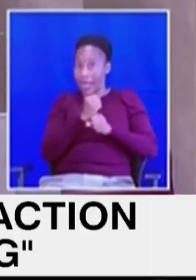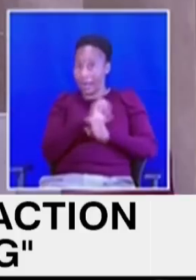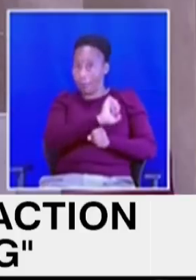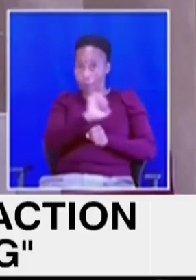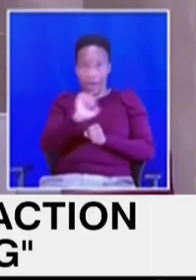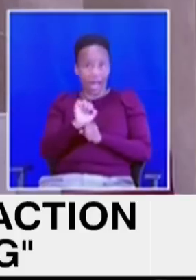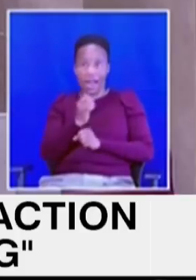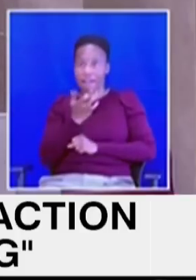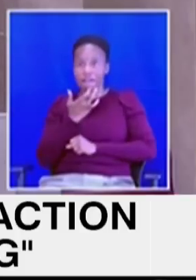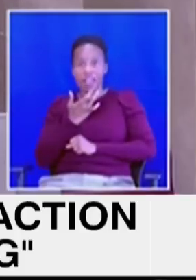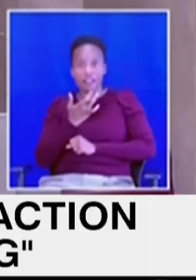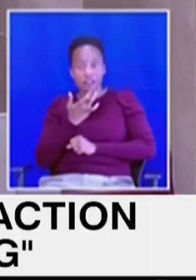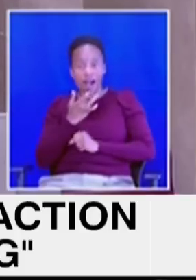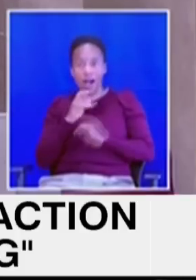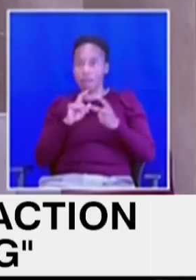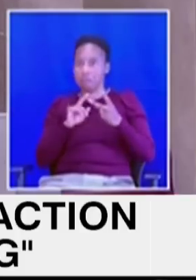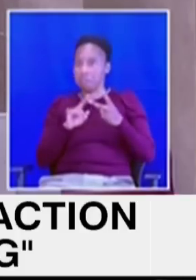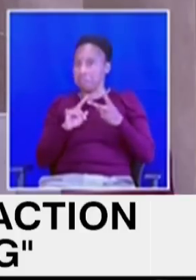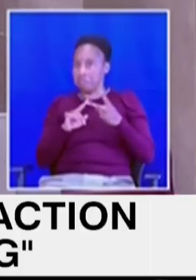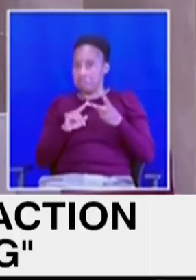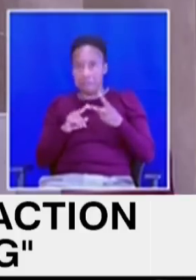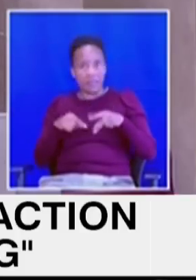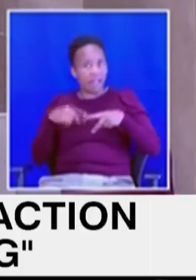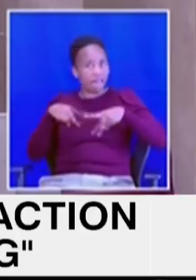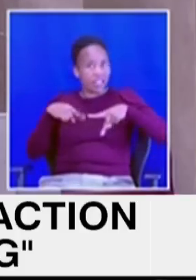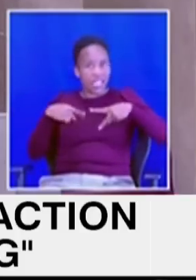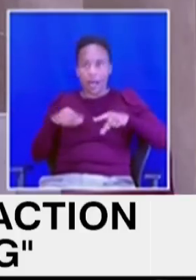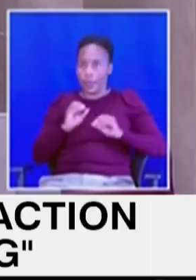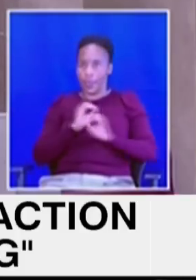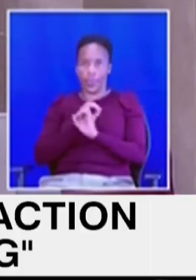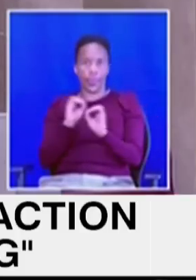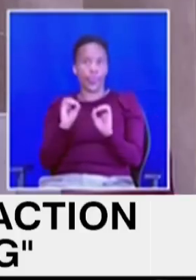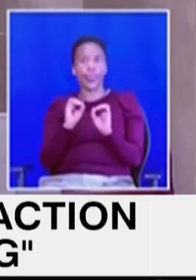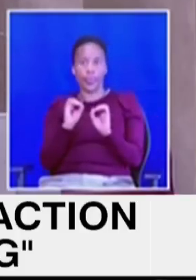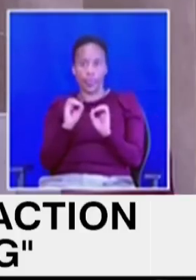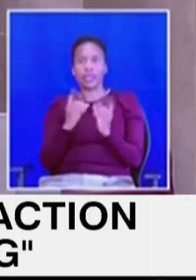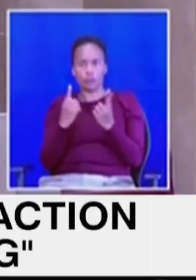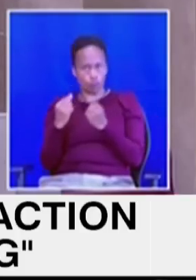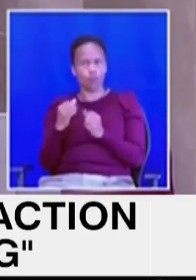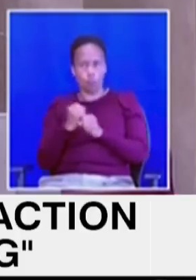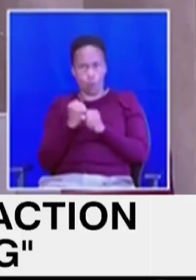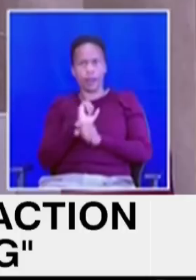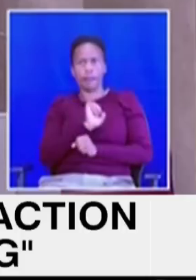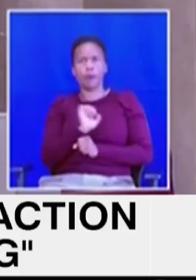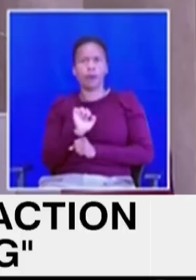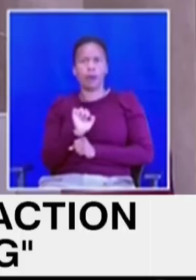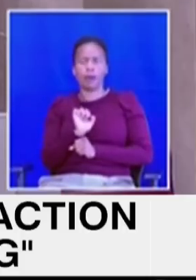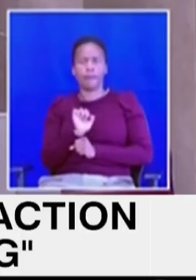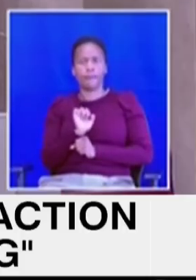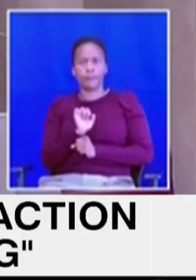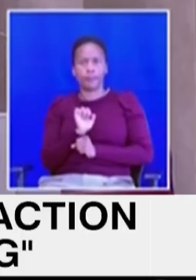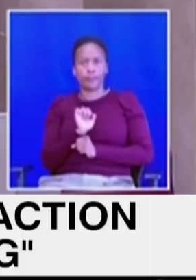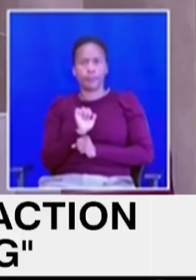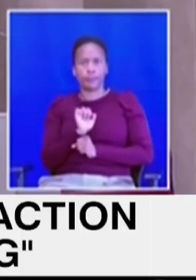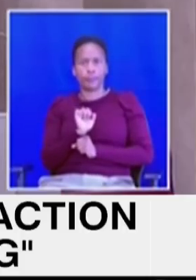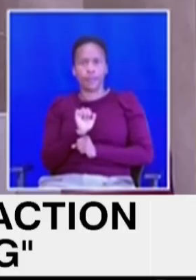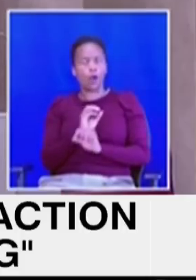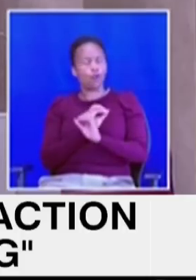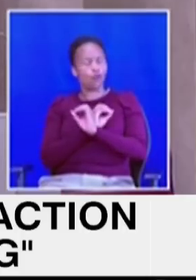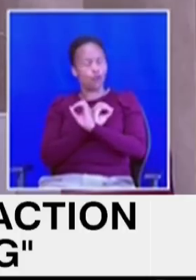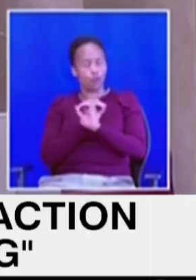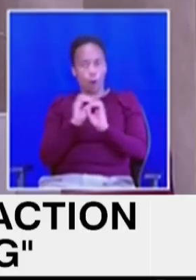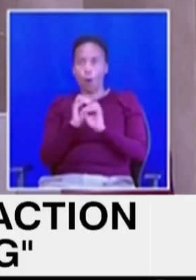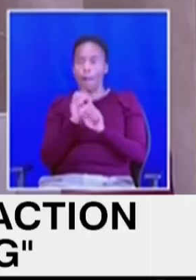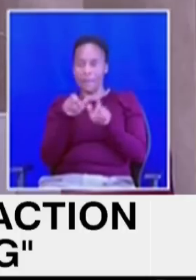favor and without fear of favor. So there is no one that